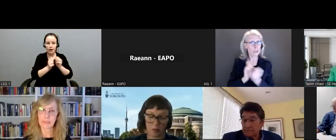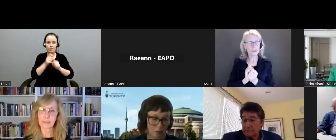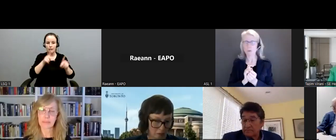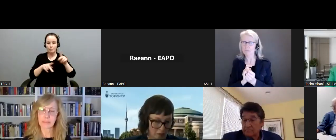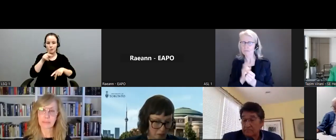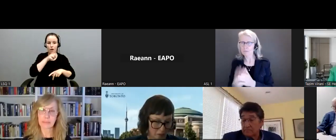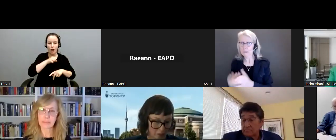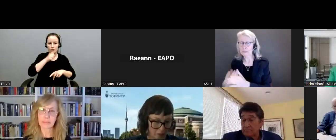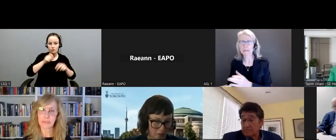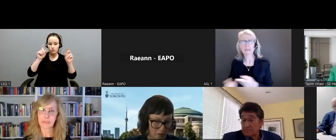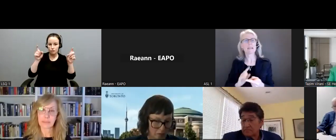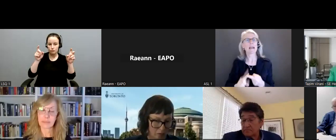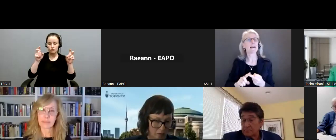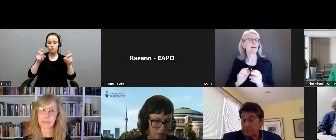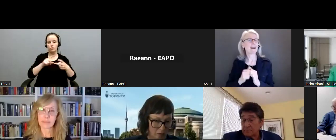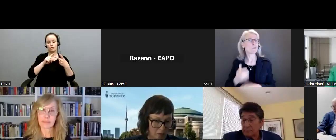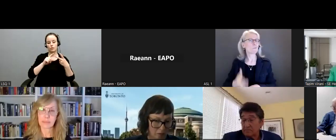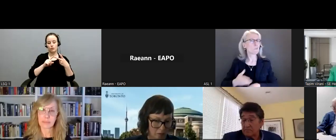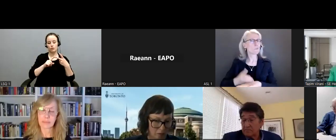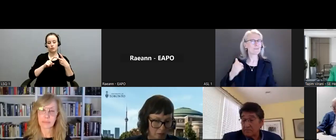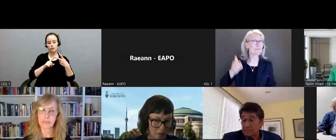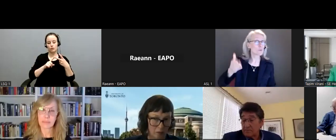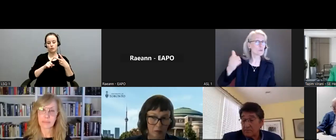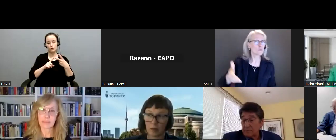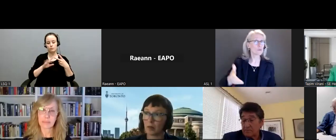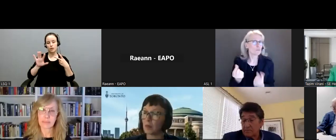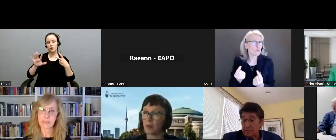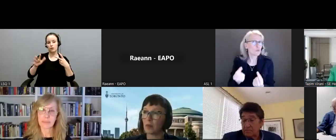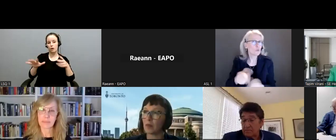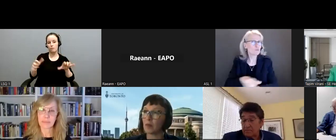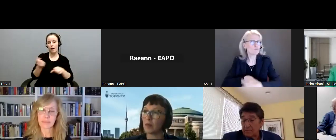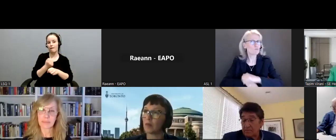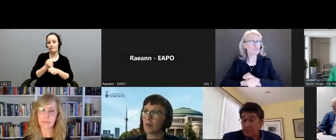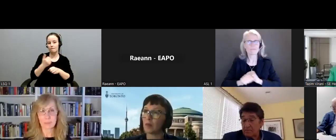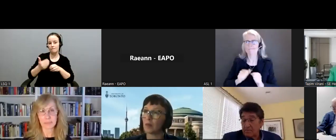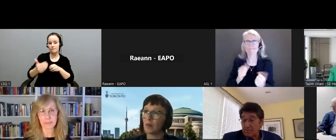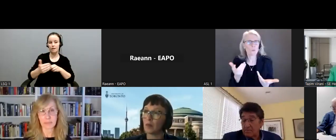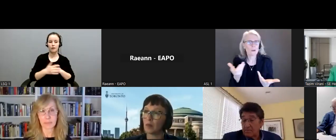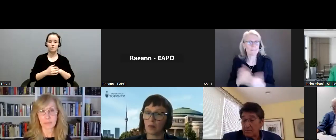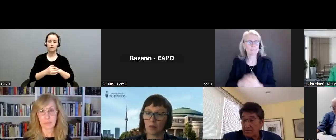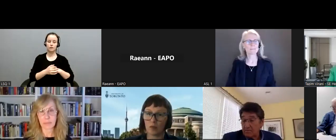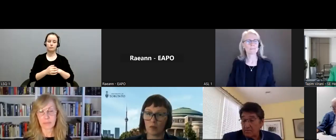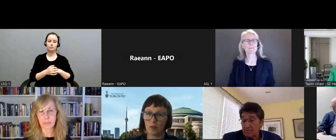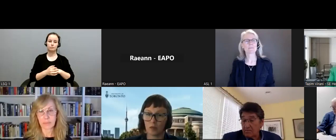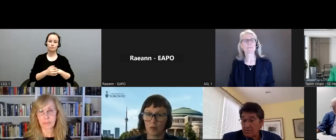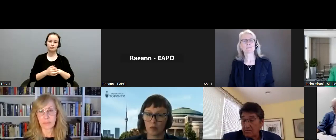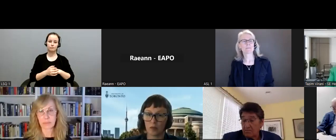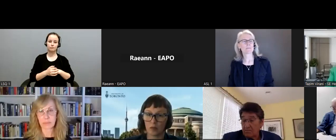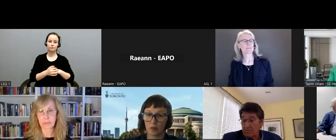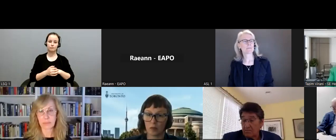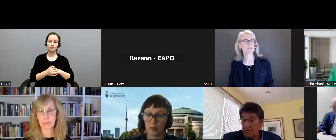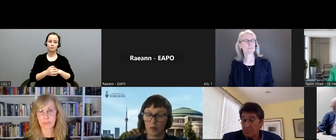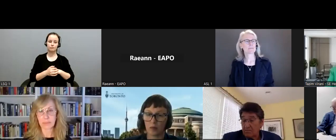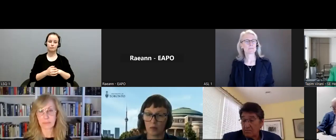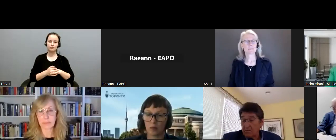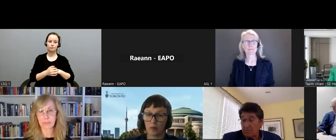really make the future better and to take action. But first, I think it's really important that we start off with the voice of some older